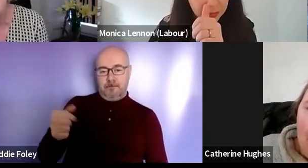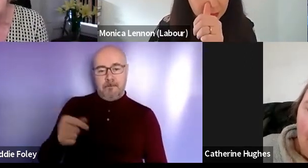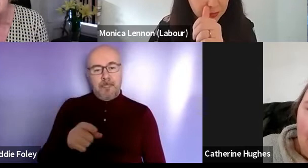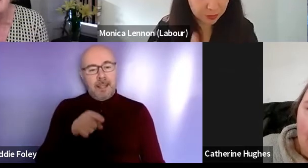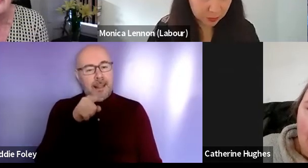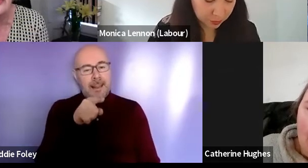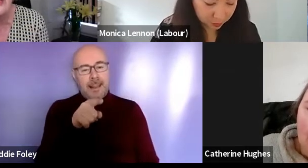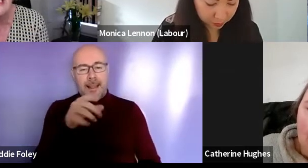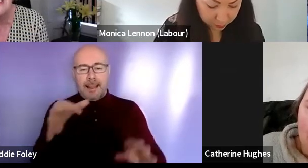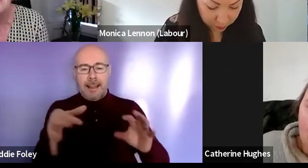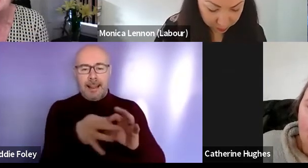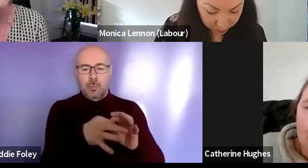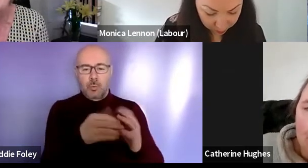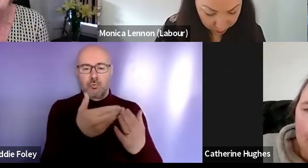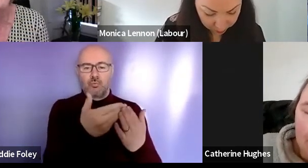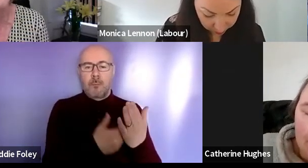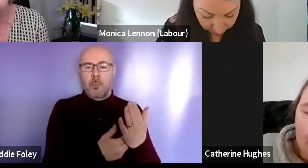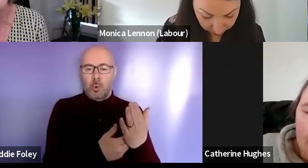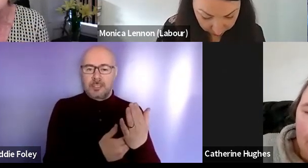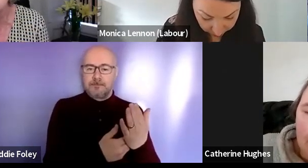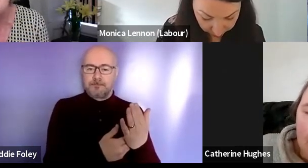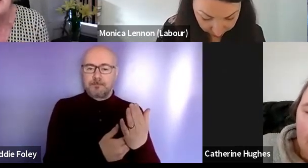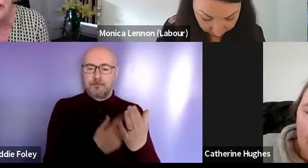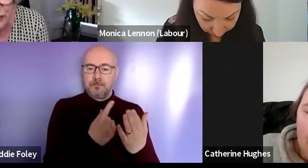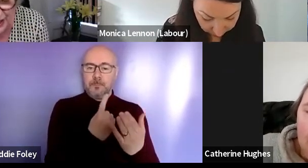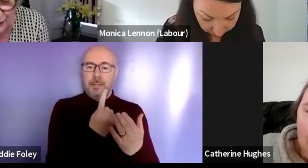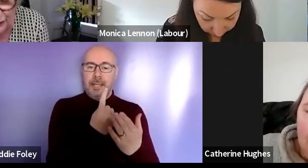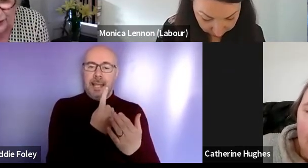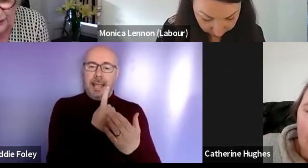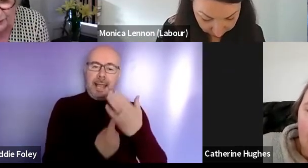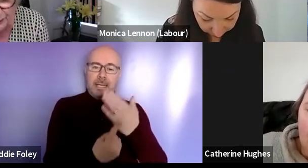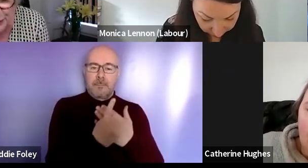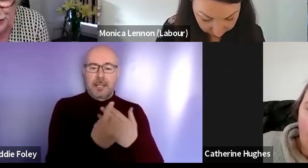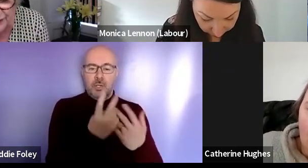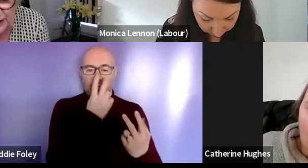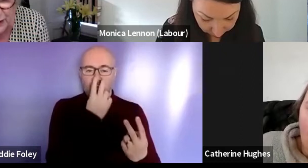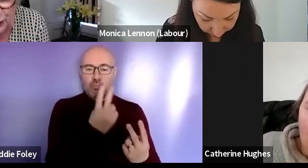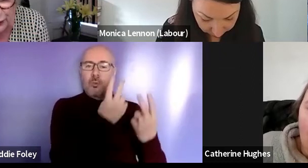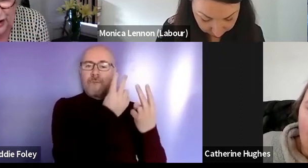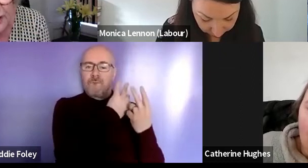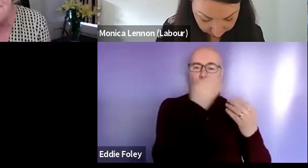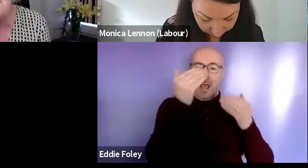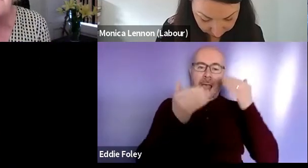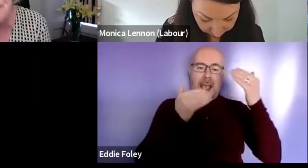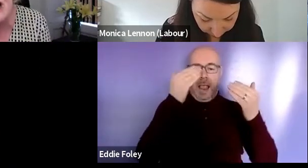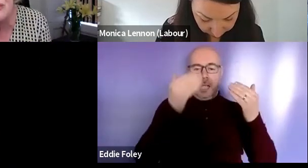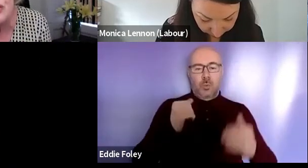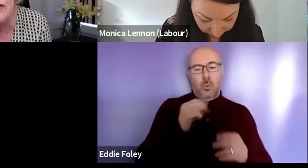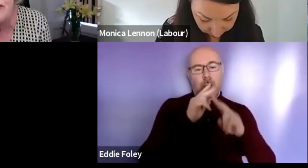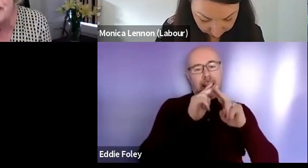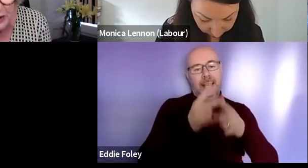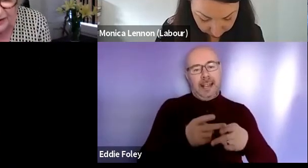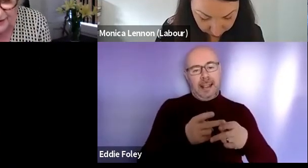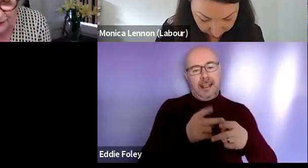report, into the the review of adult social care in Scotland published recently, that called for far